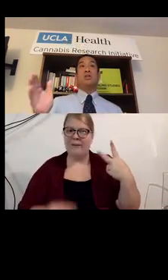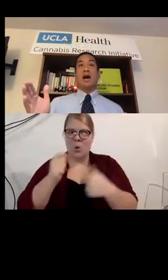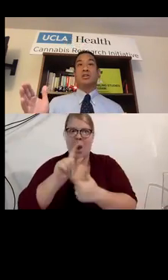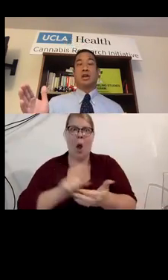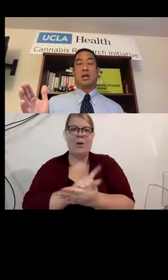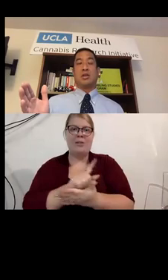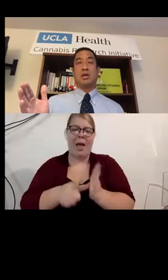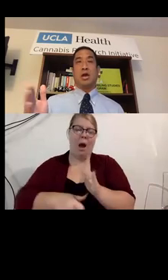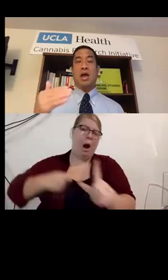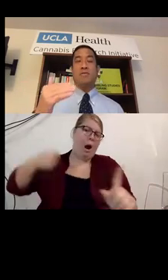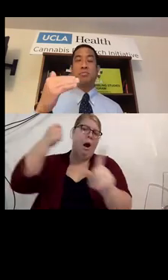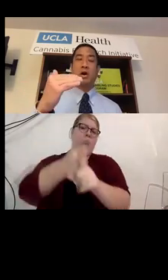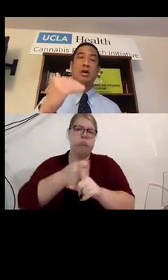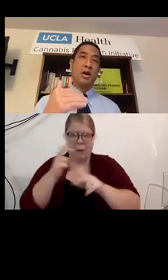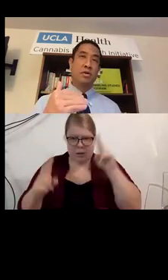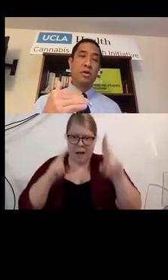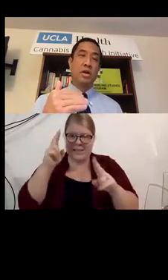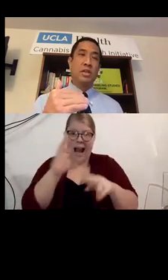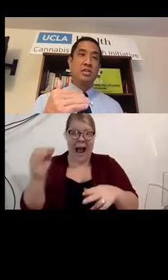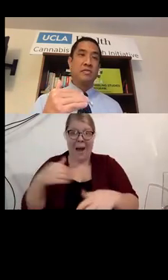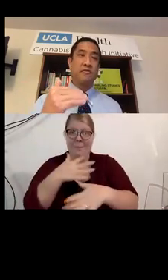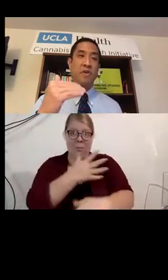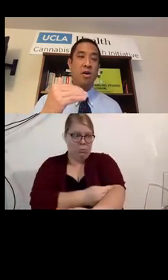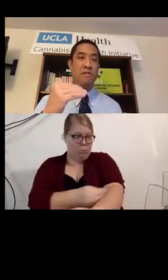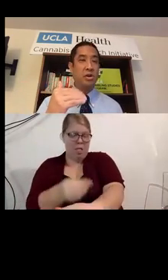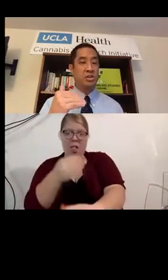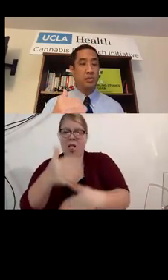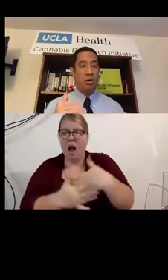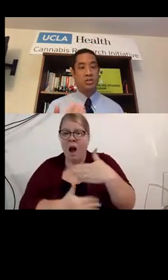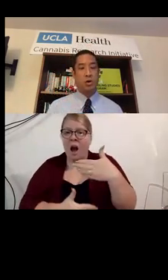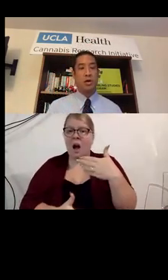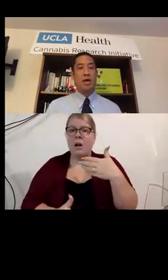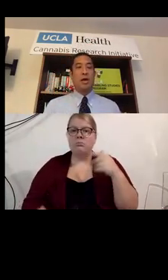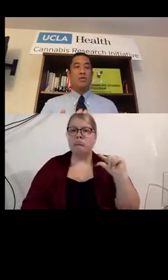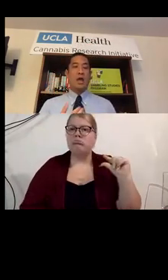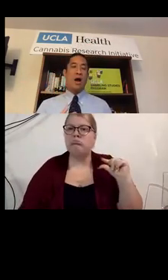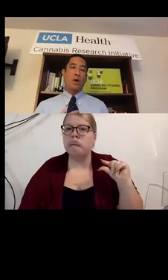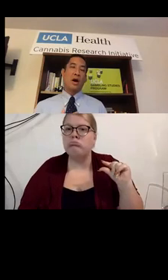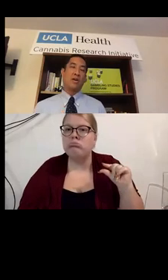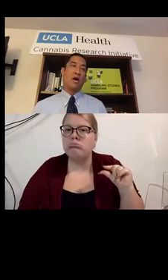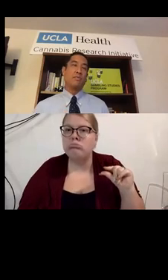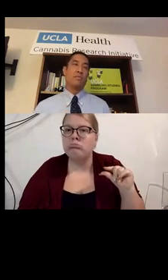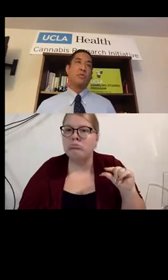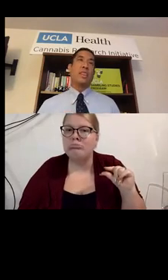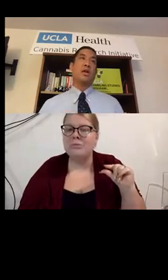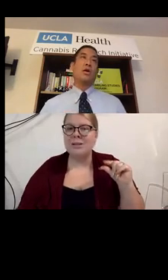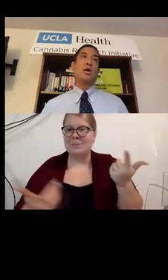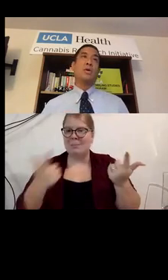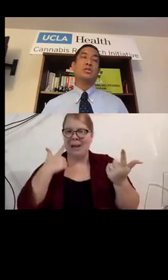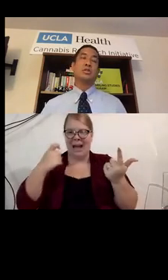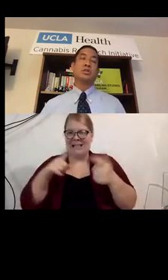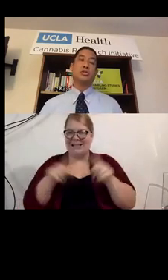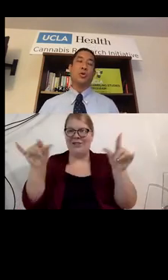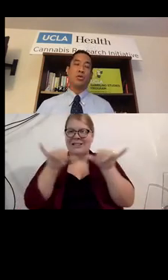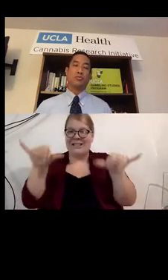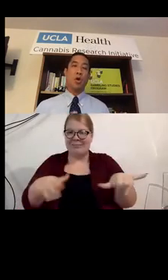floridly intoxicated, you know, and have a blood level that's very, very small. So now what a lot of